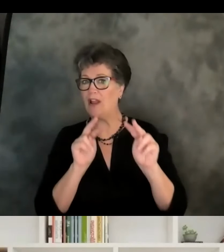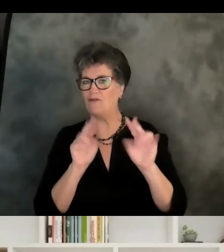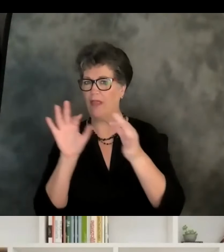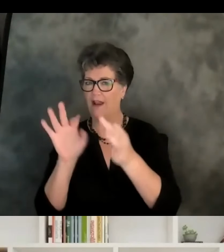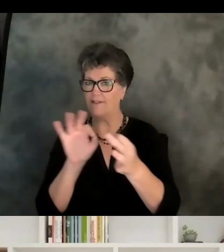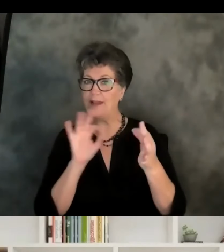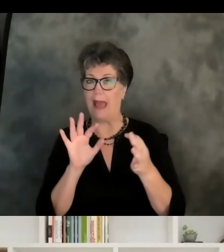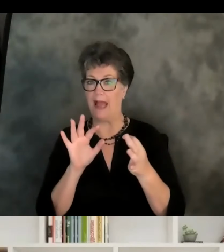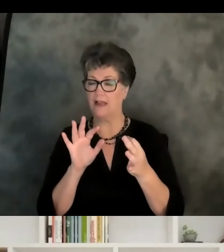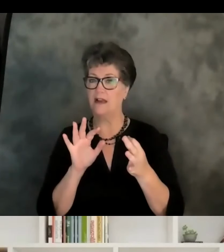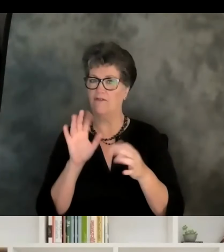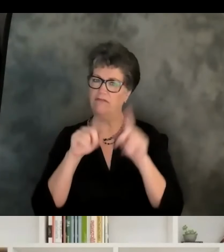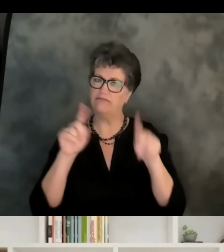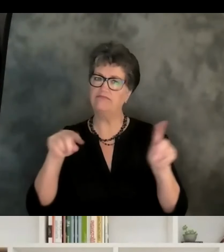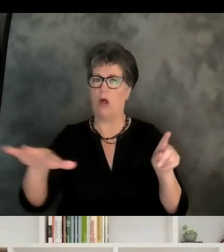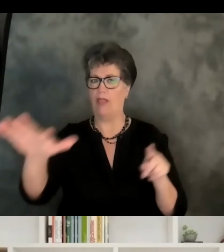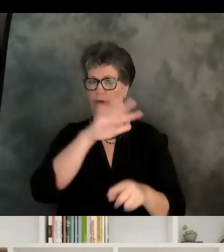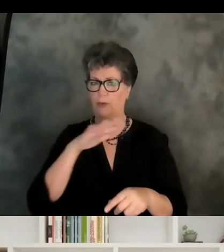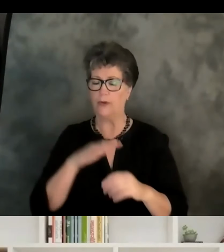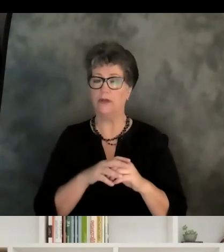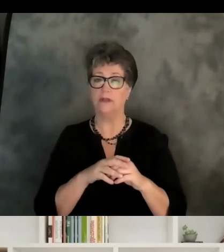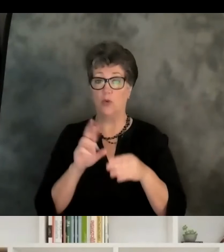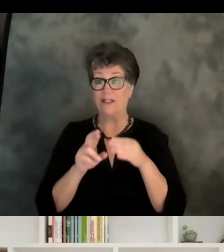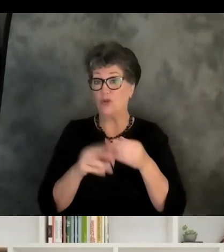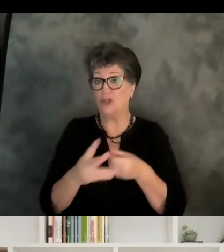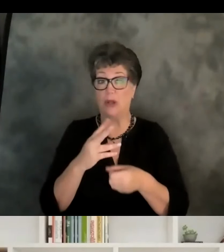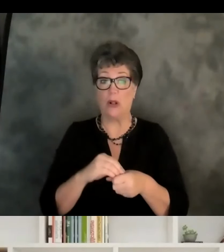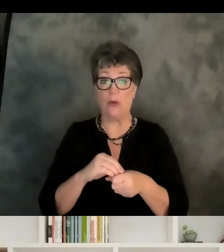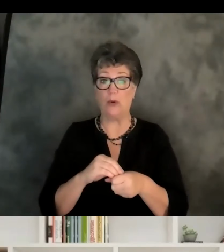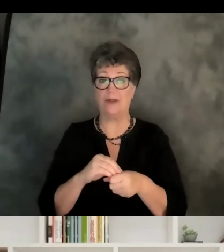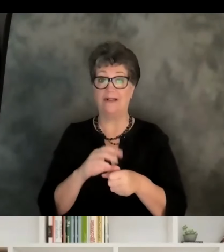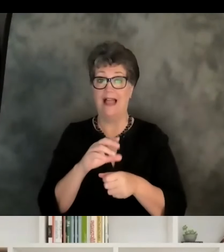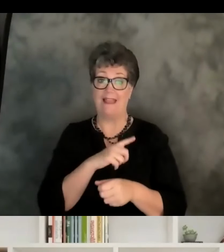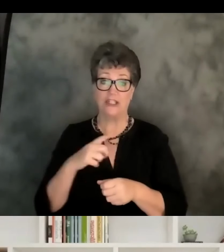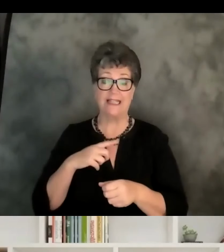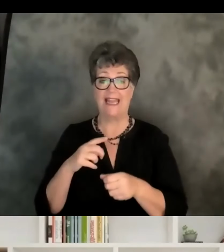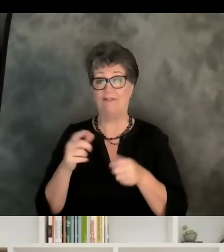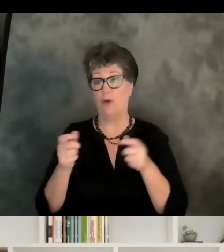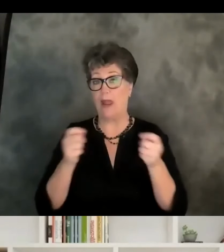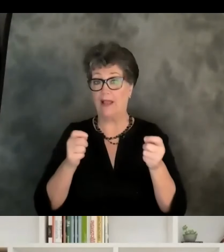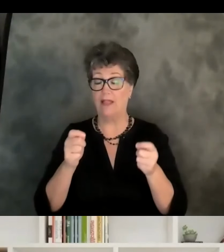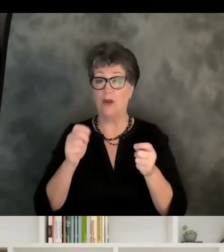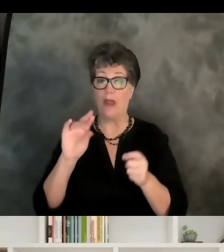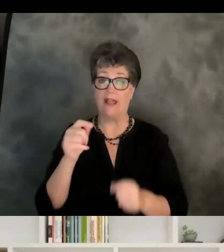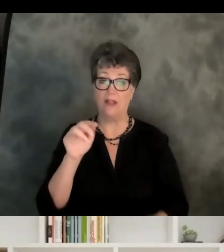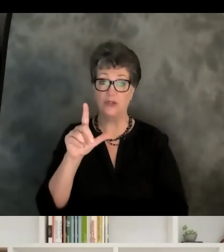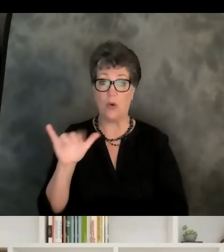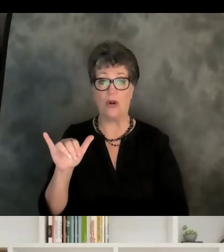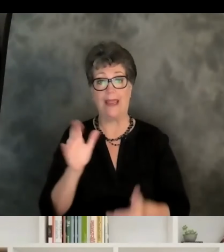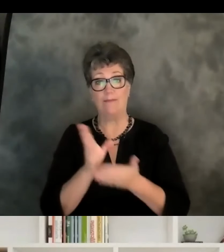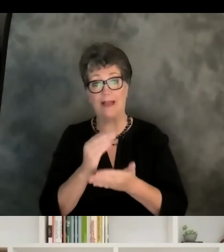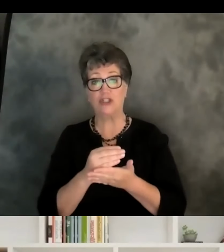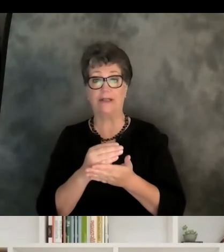from input from all of you. You know, results could include legislative, regulatory, budgetary, administrative,